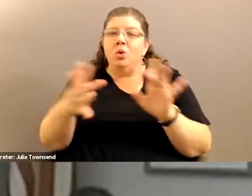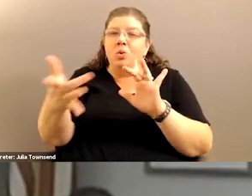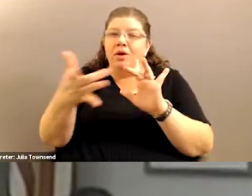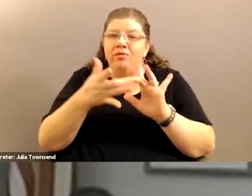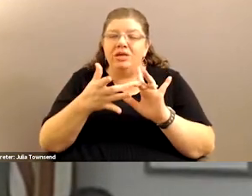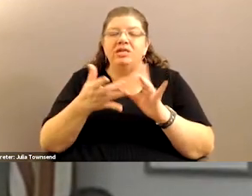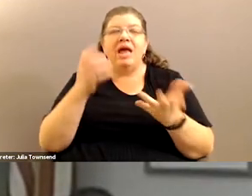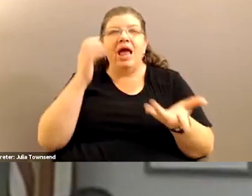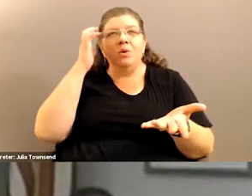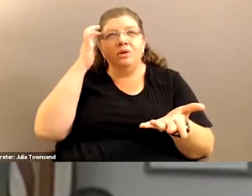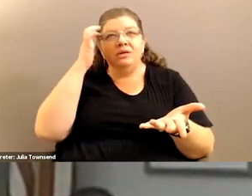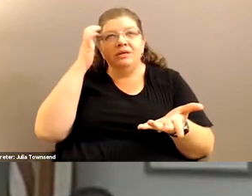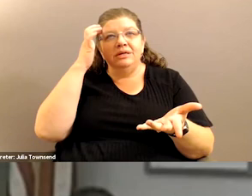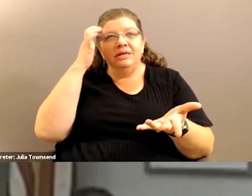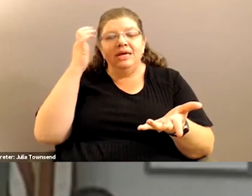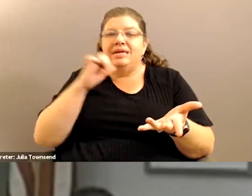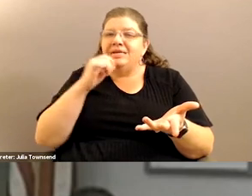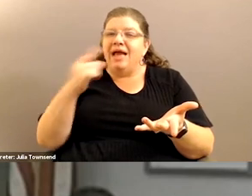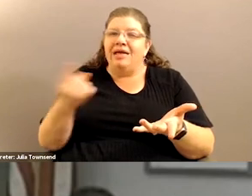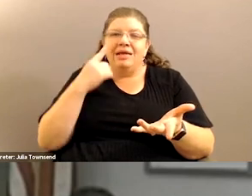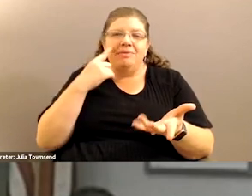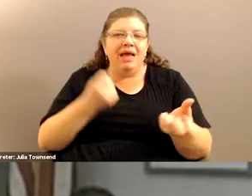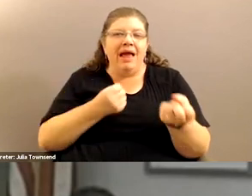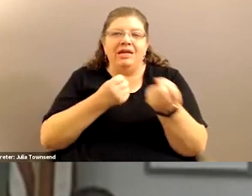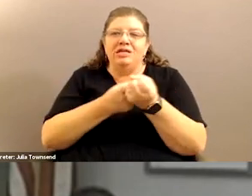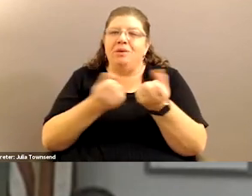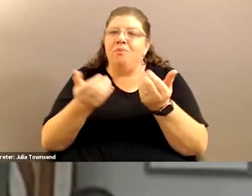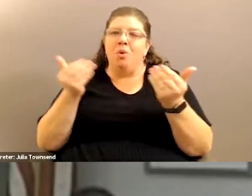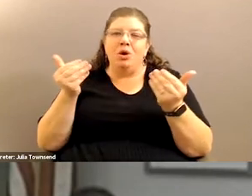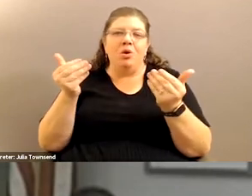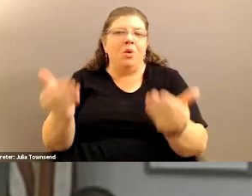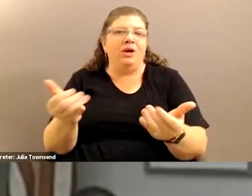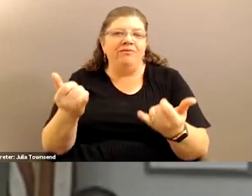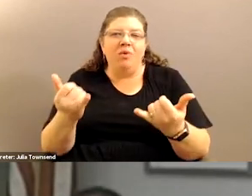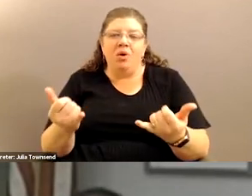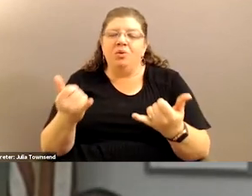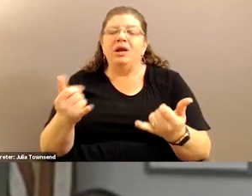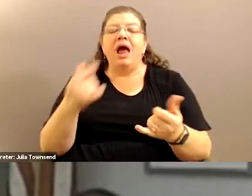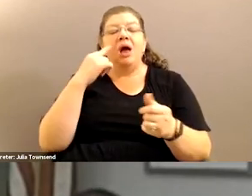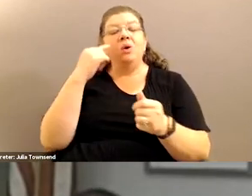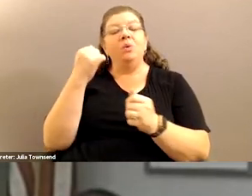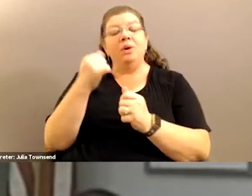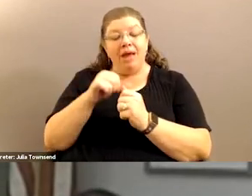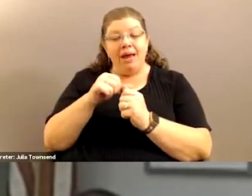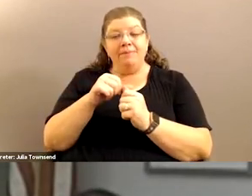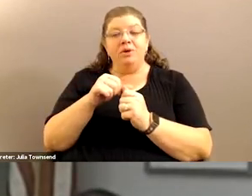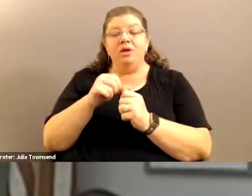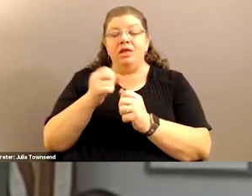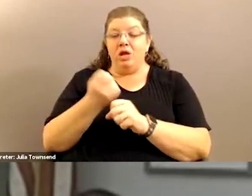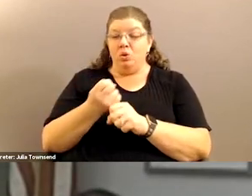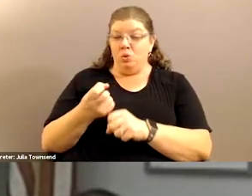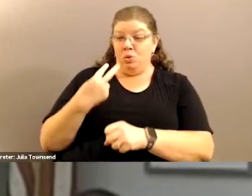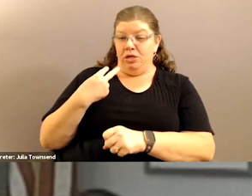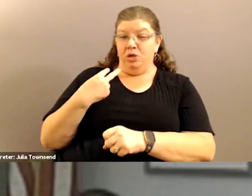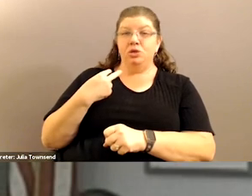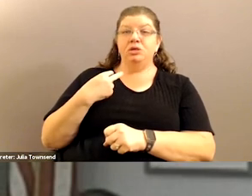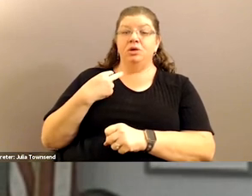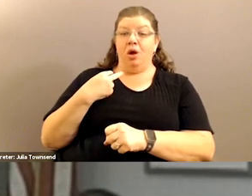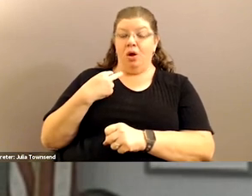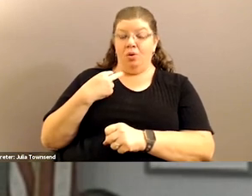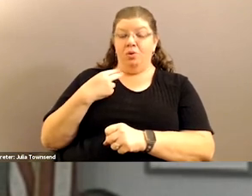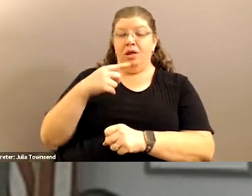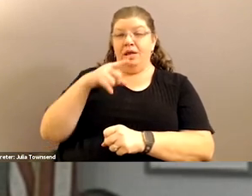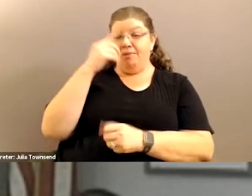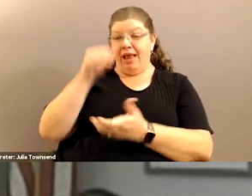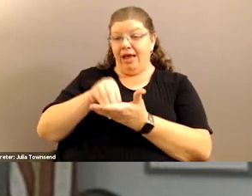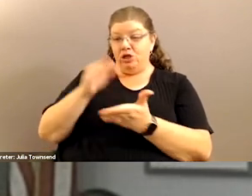just it's not something that i can support going forward i do want to remember that two years ago the black